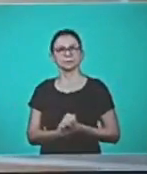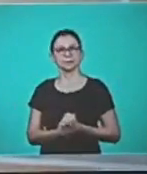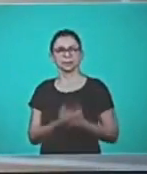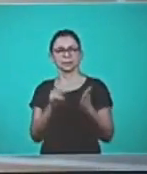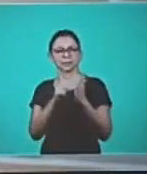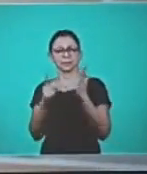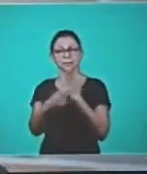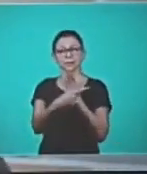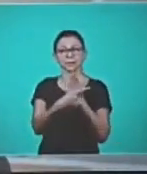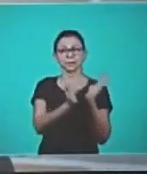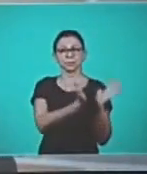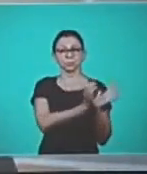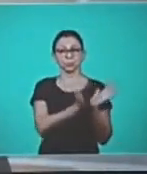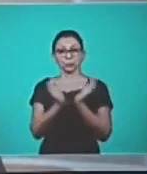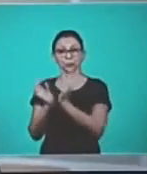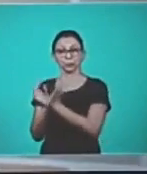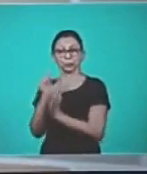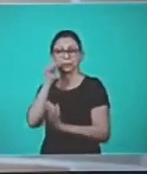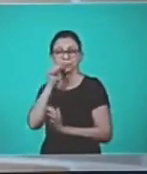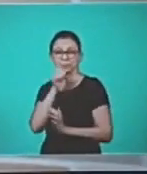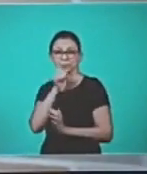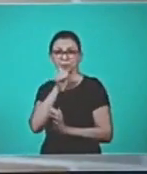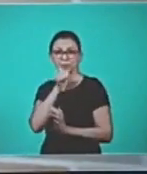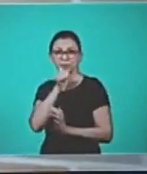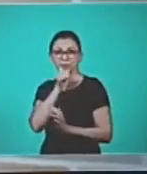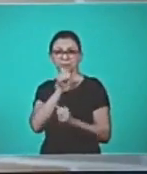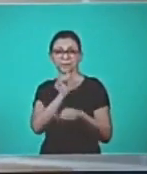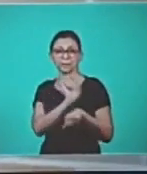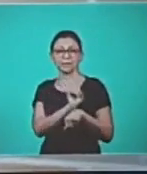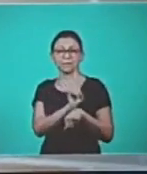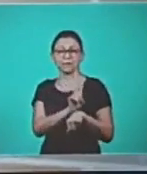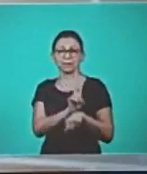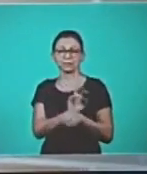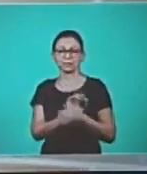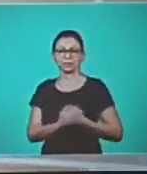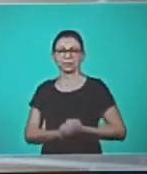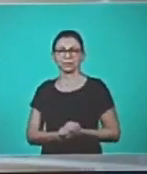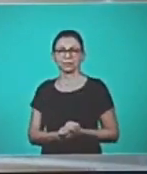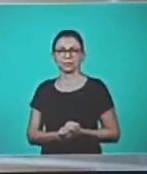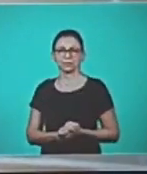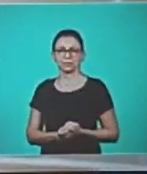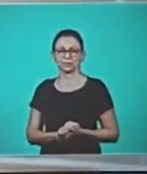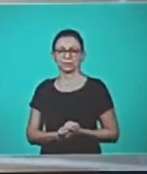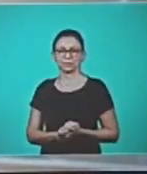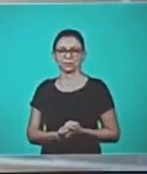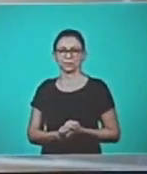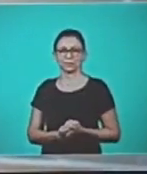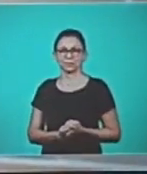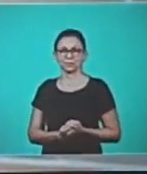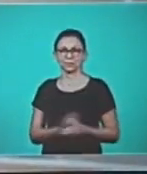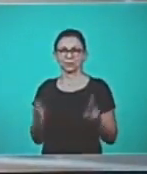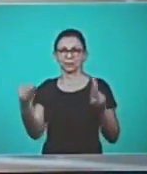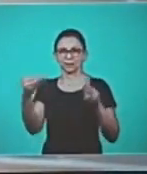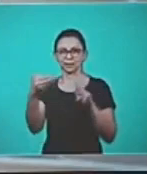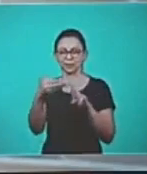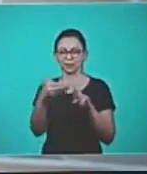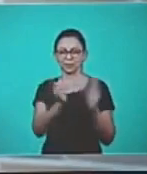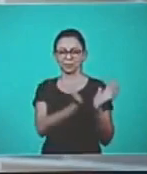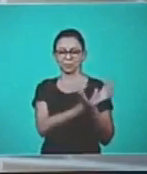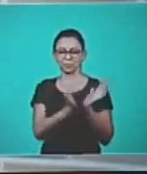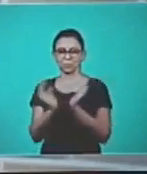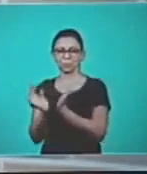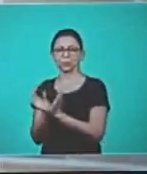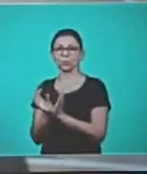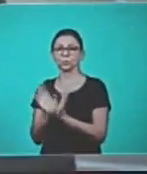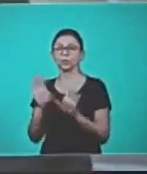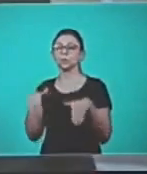he speaks about the parable of the virgins. What was the time? And what time he speaks when he is referring to the